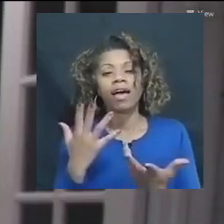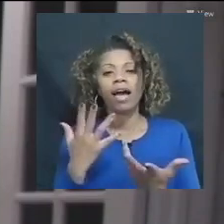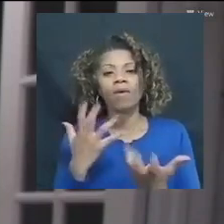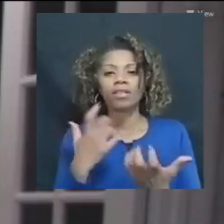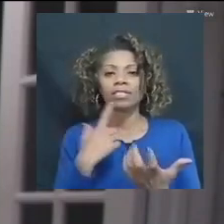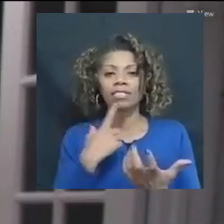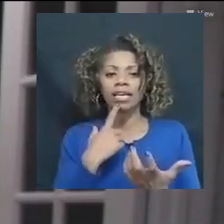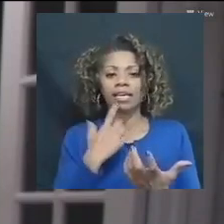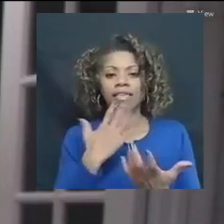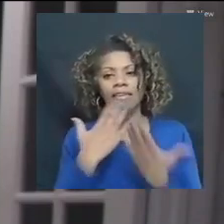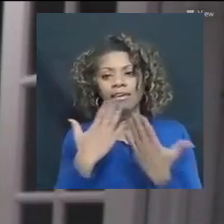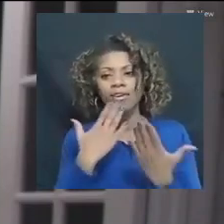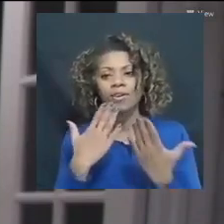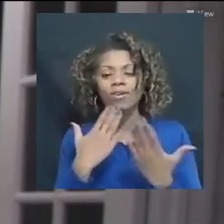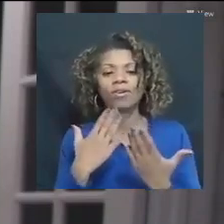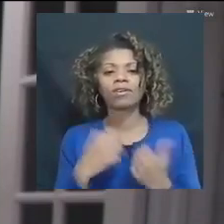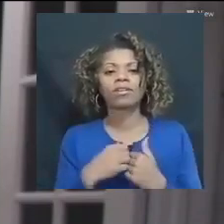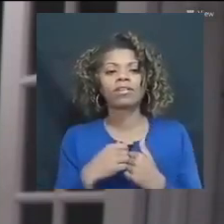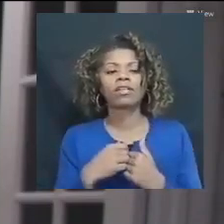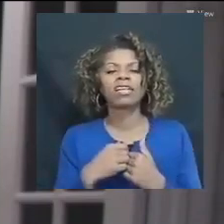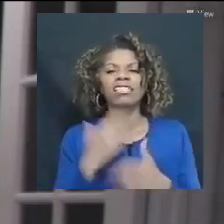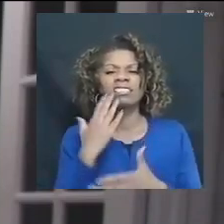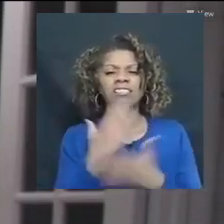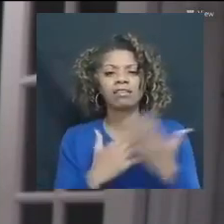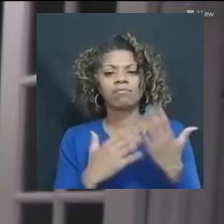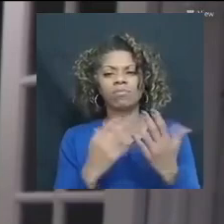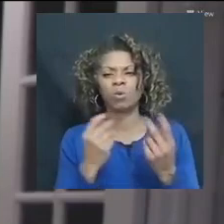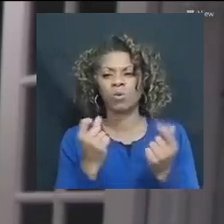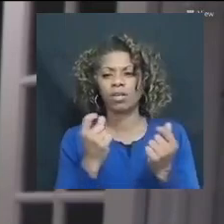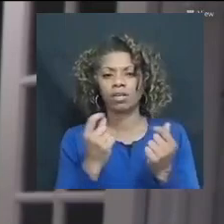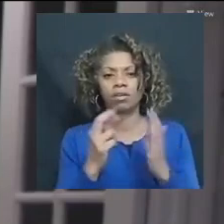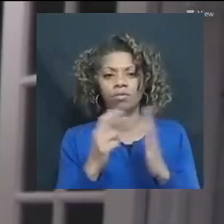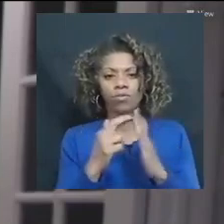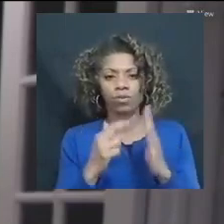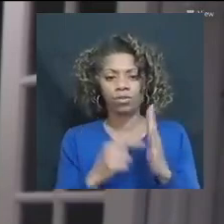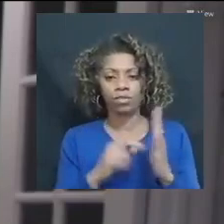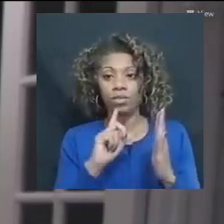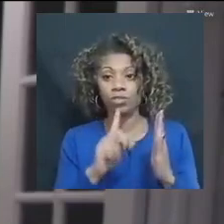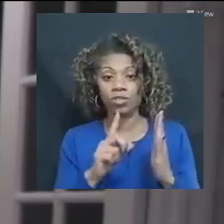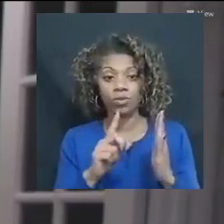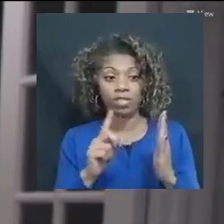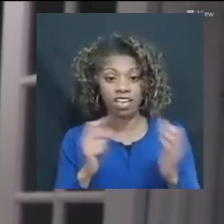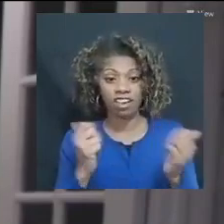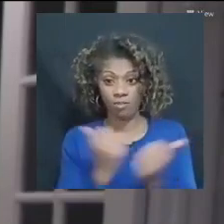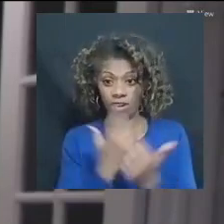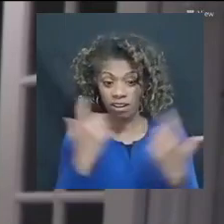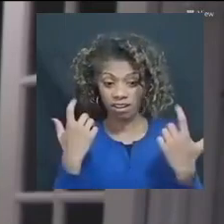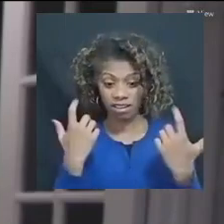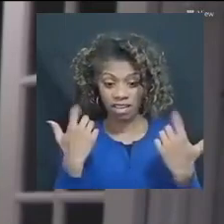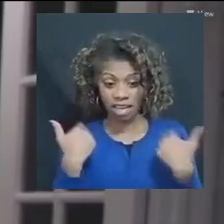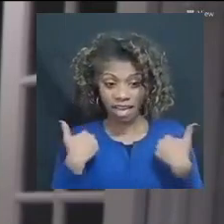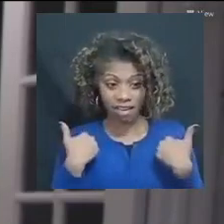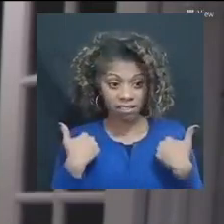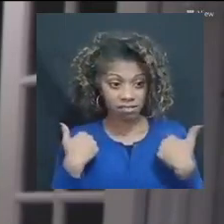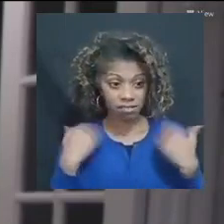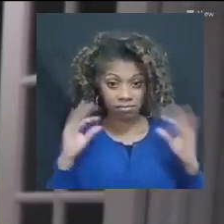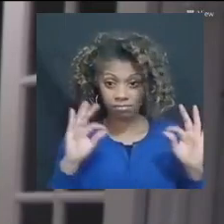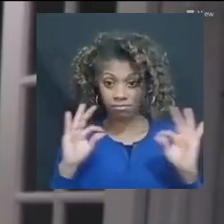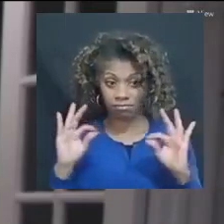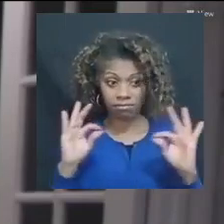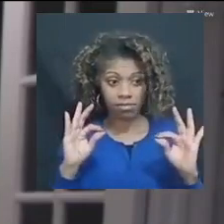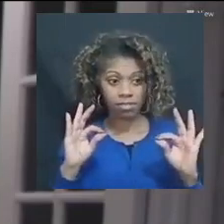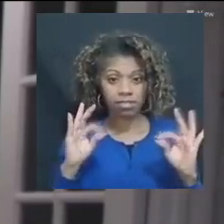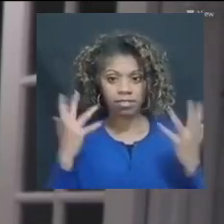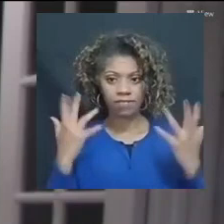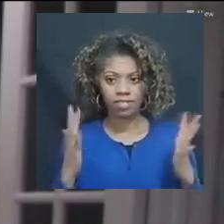folks and do a little bit of housekeeping, make sure everybody has what they need to get through today and this journey that we're all on together. So first,